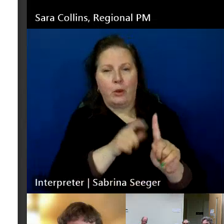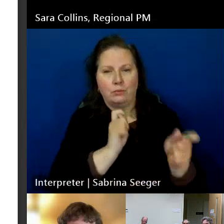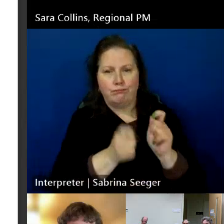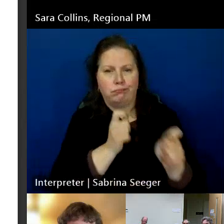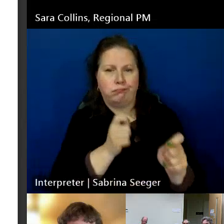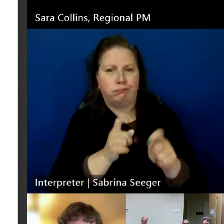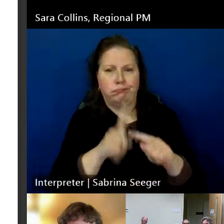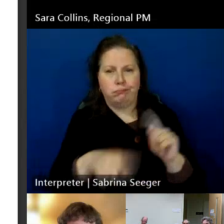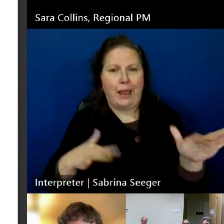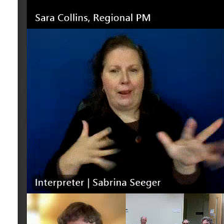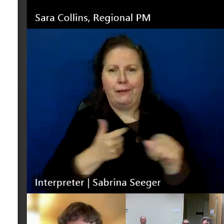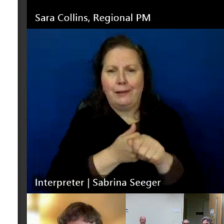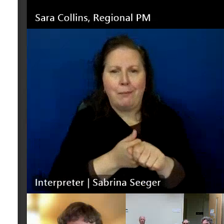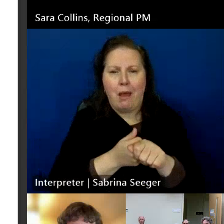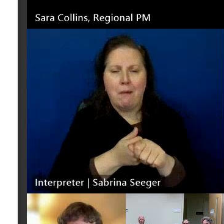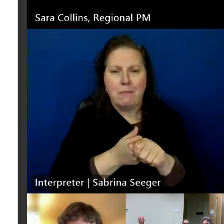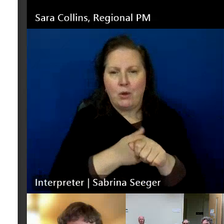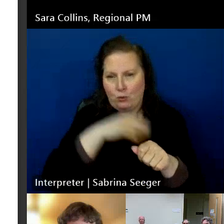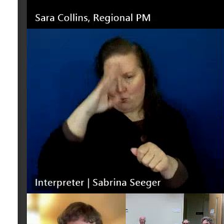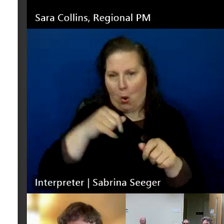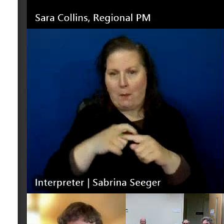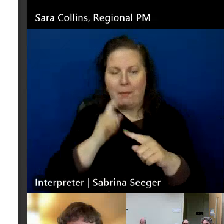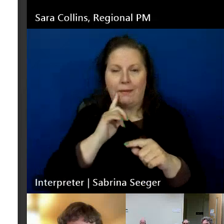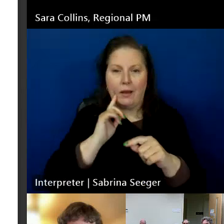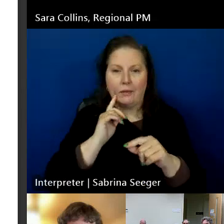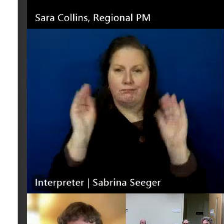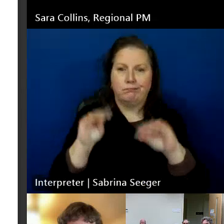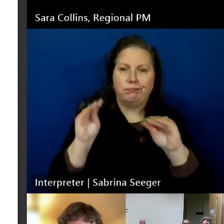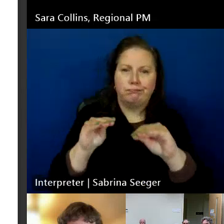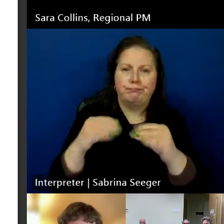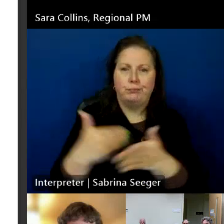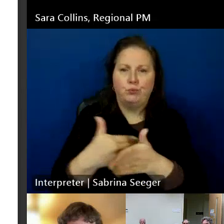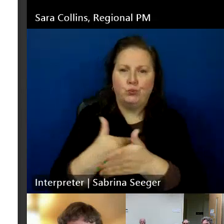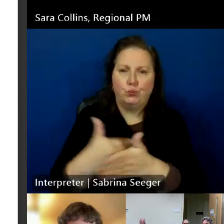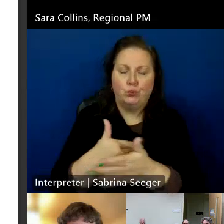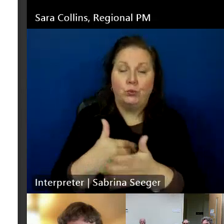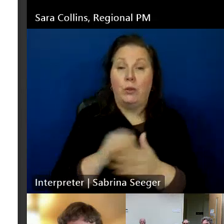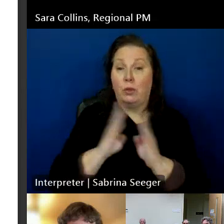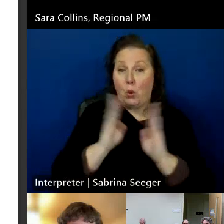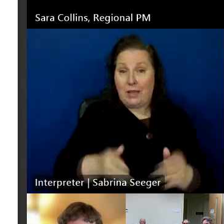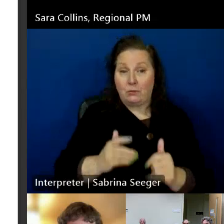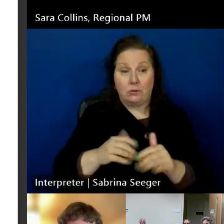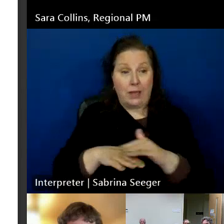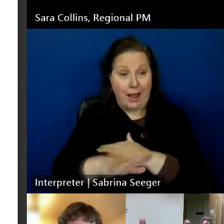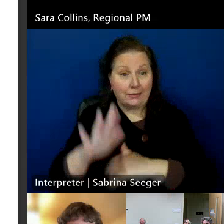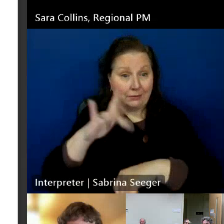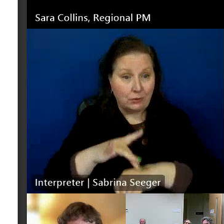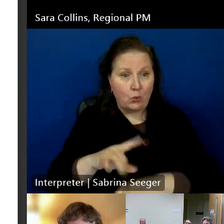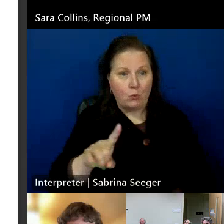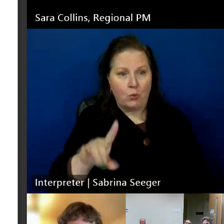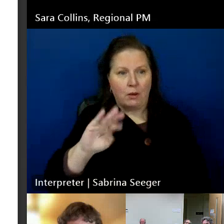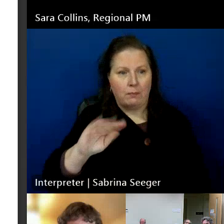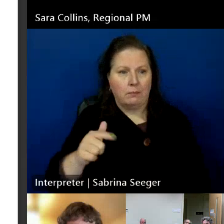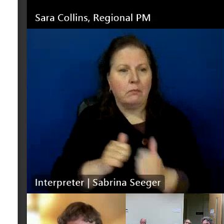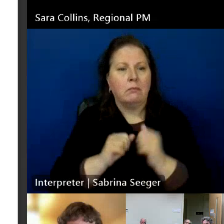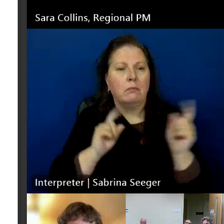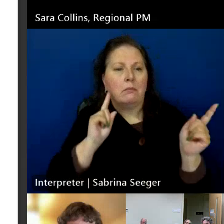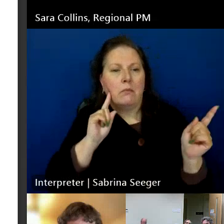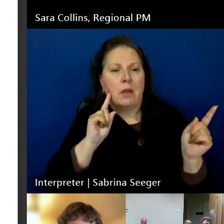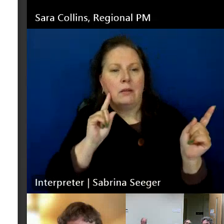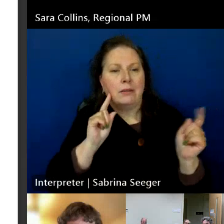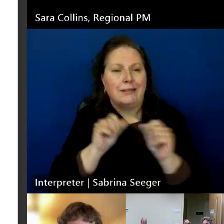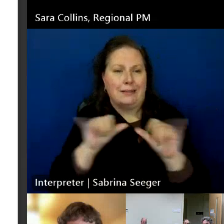can't keep up because construction is constantly happening. So households with access to 100 meg symmetrical